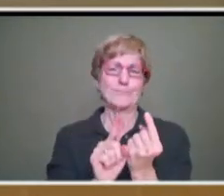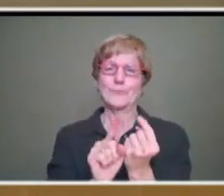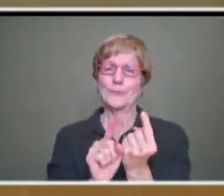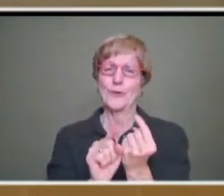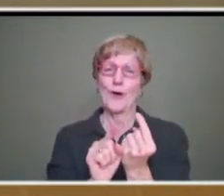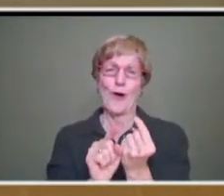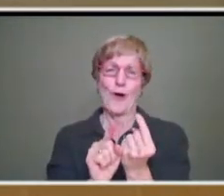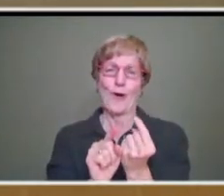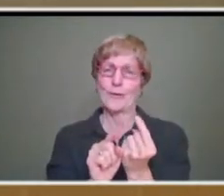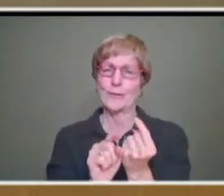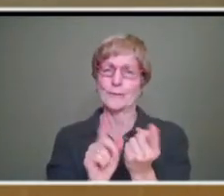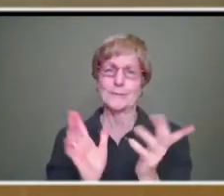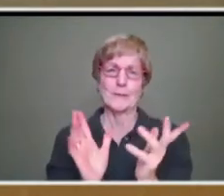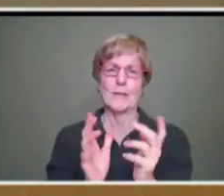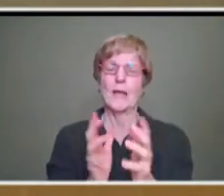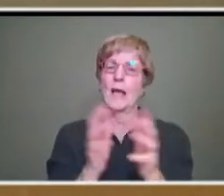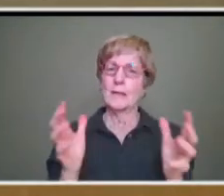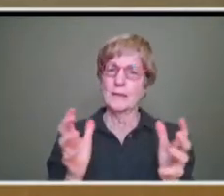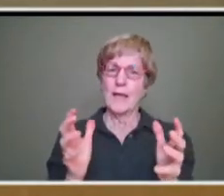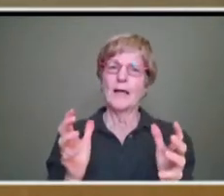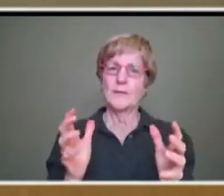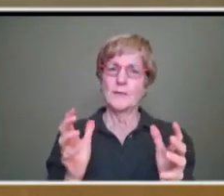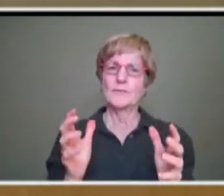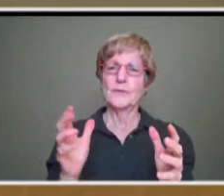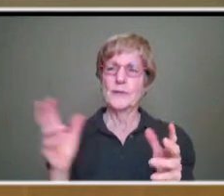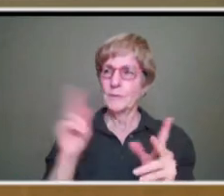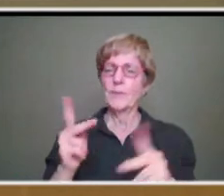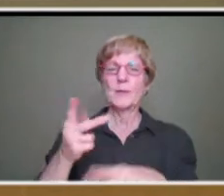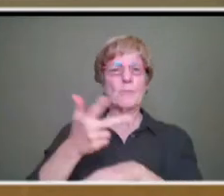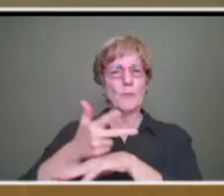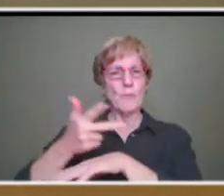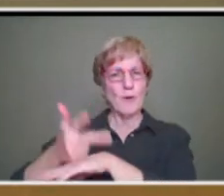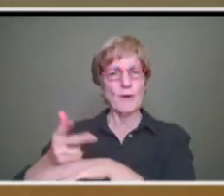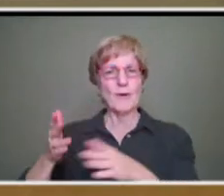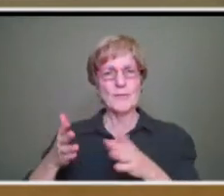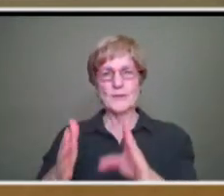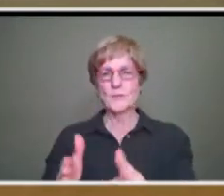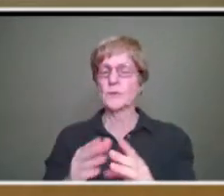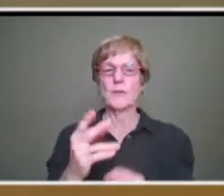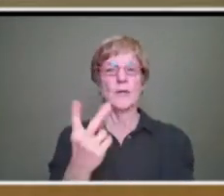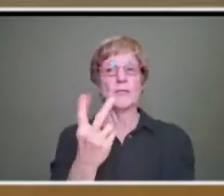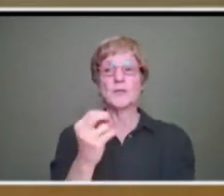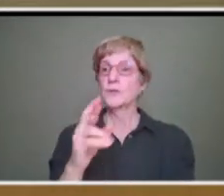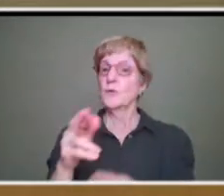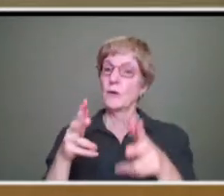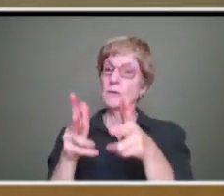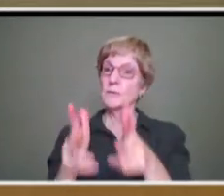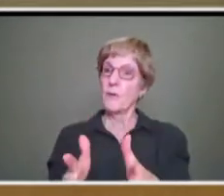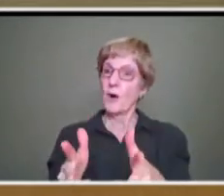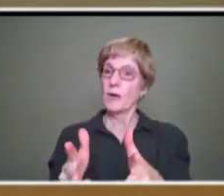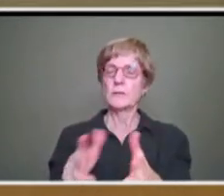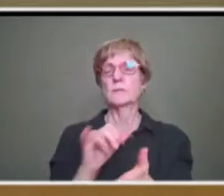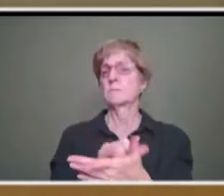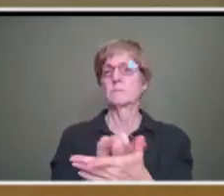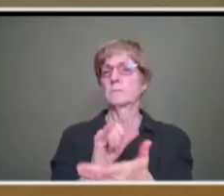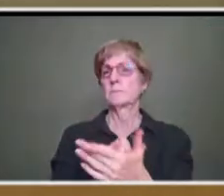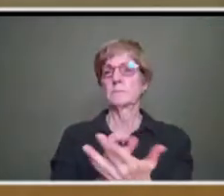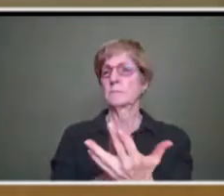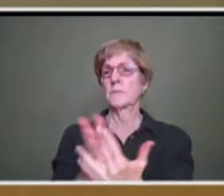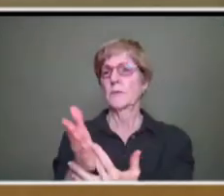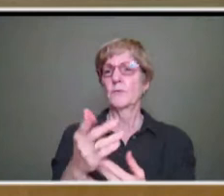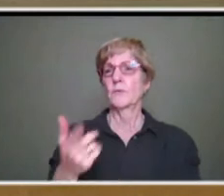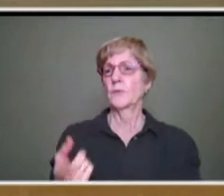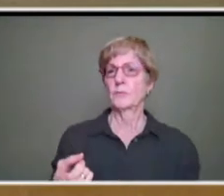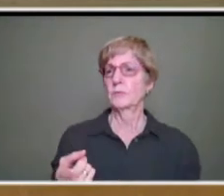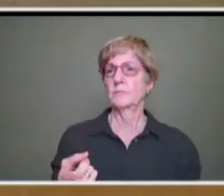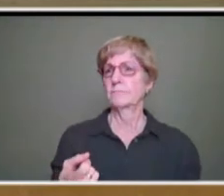at once we have a lot of Street people park on the street and if two cars are parked at houses opposite sides you